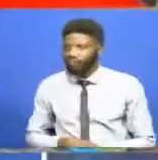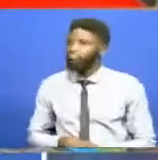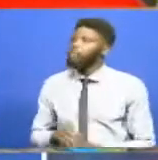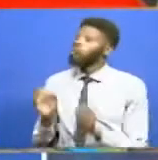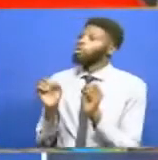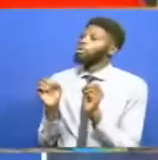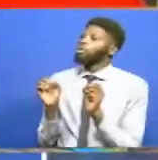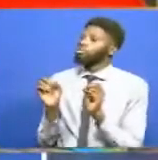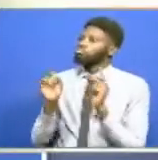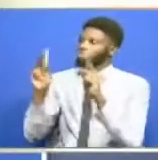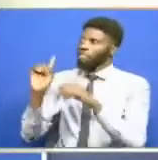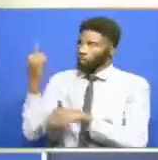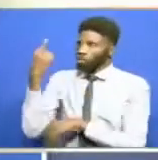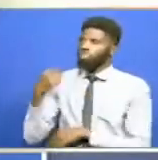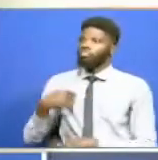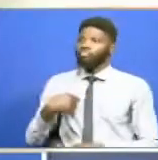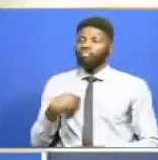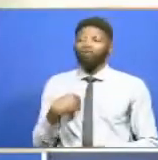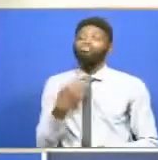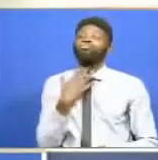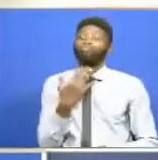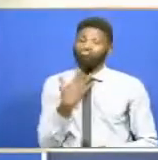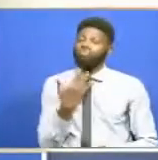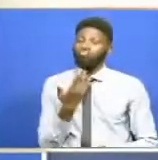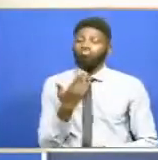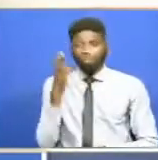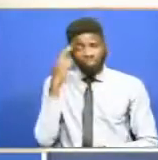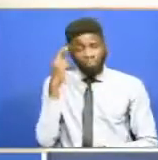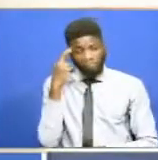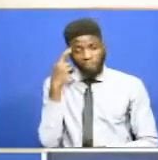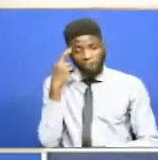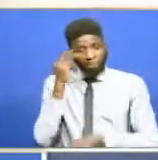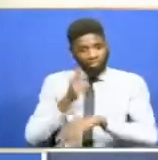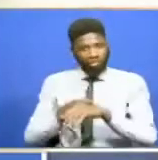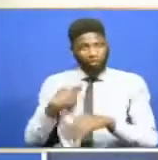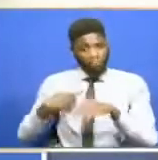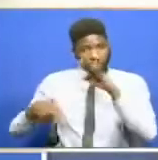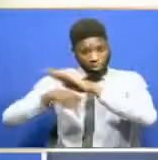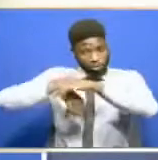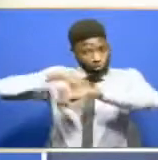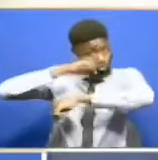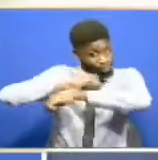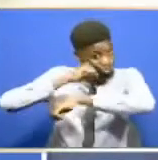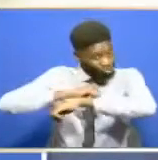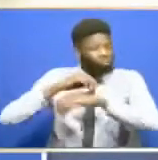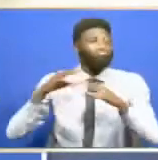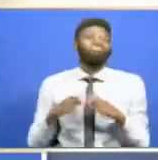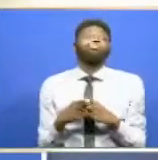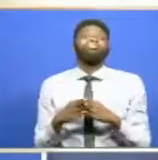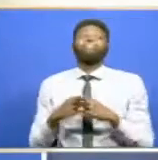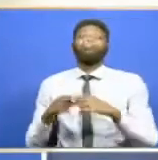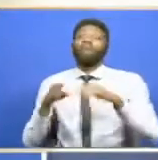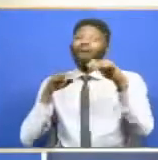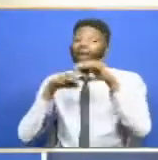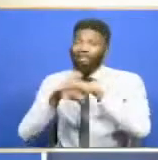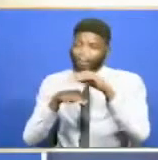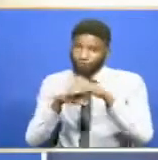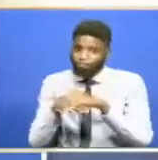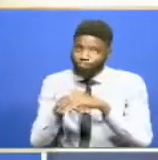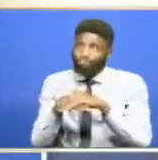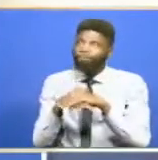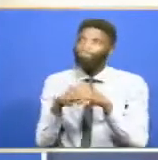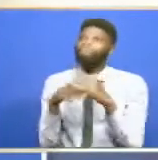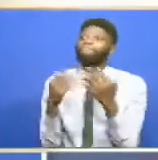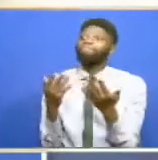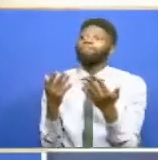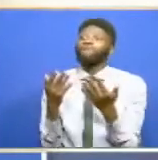first and foremost, like when I was in primary school, like to access a pad before I came